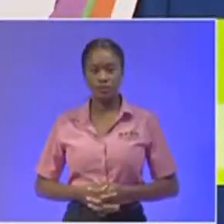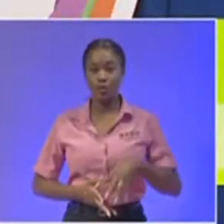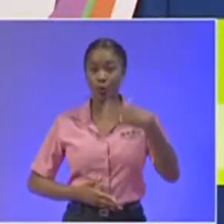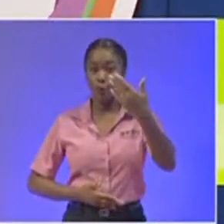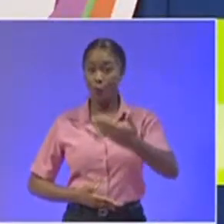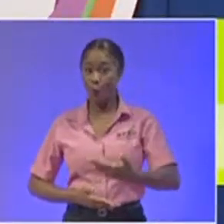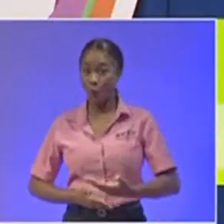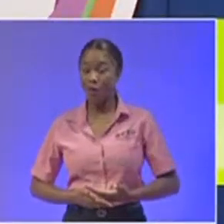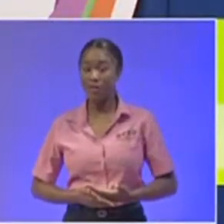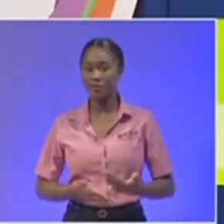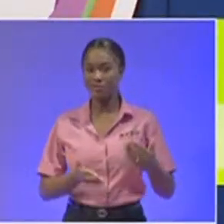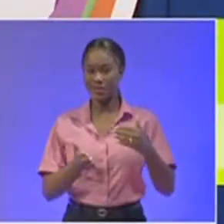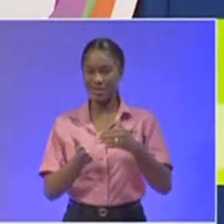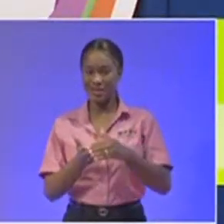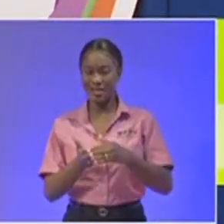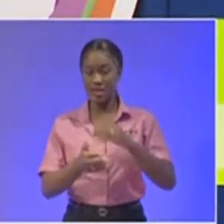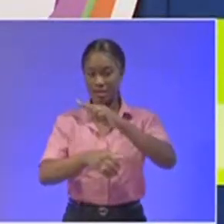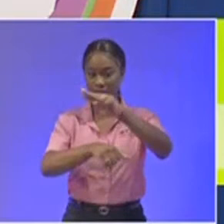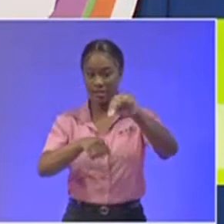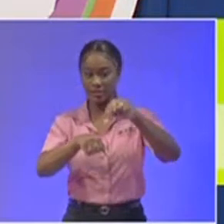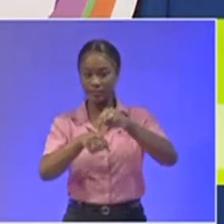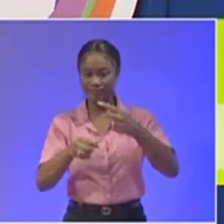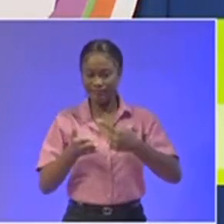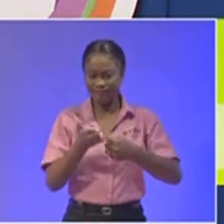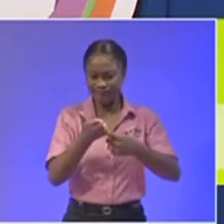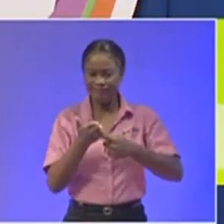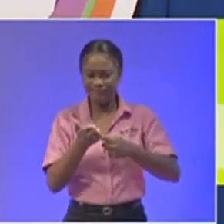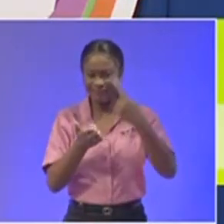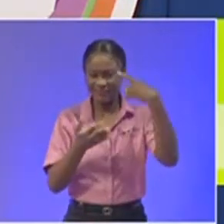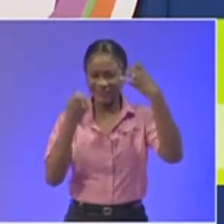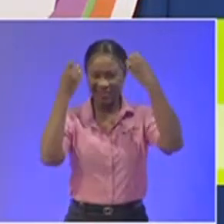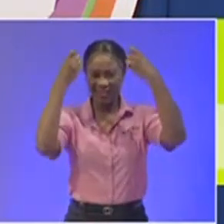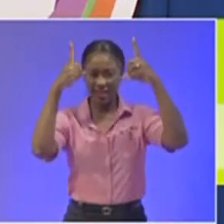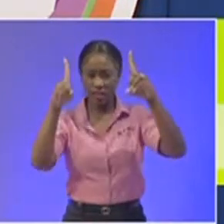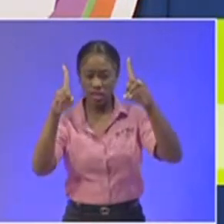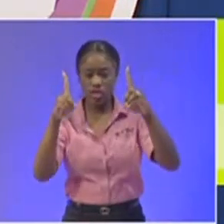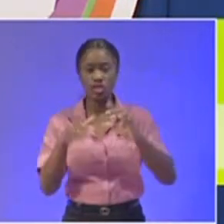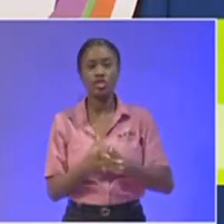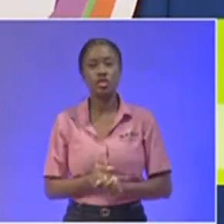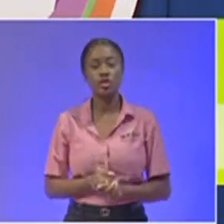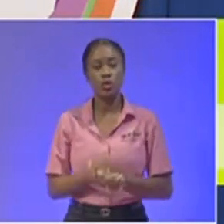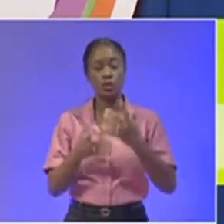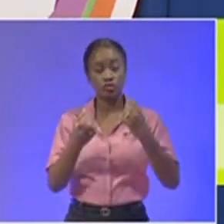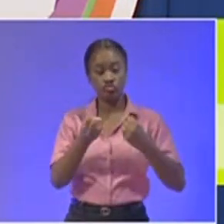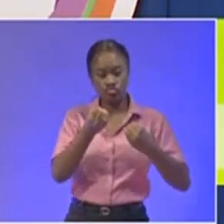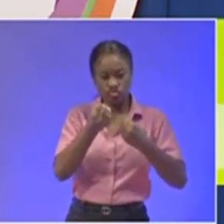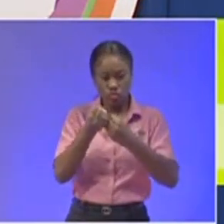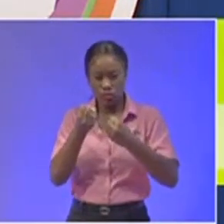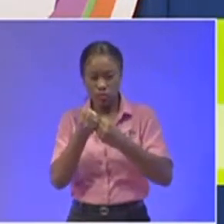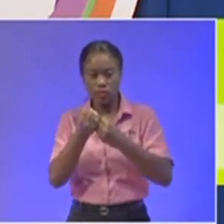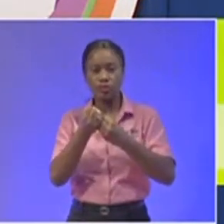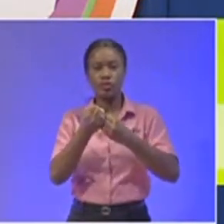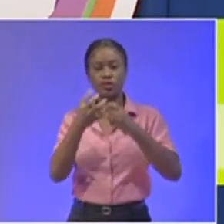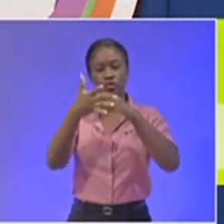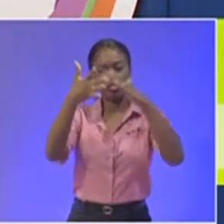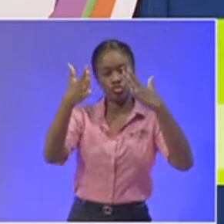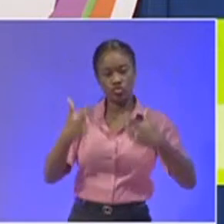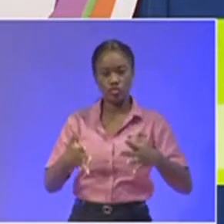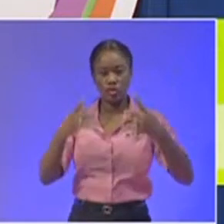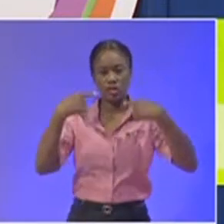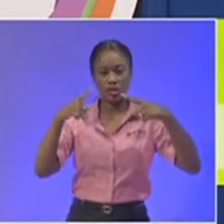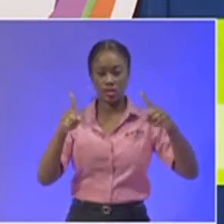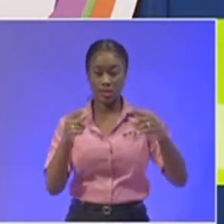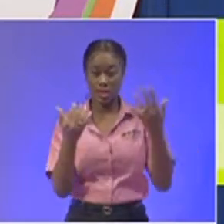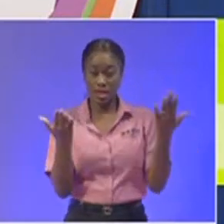Welcome back to the National Consultation on Education. We are looking at enabling student success. We're doing this with